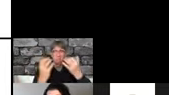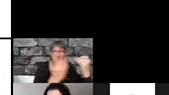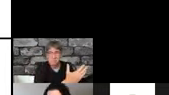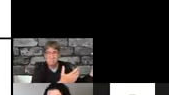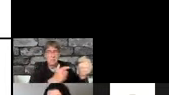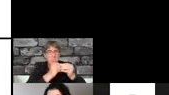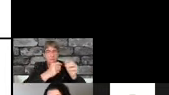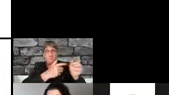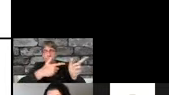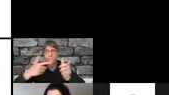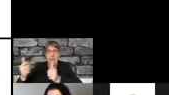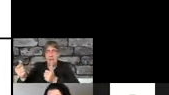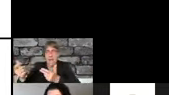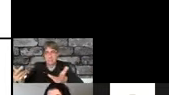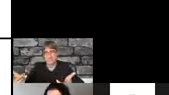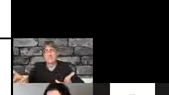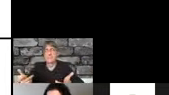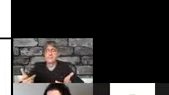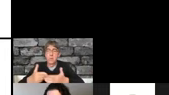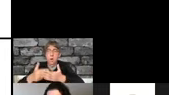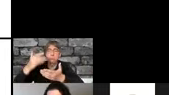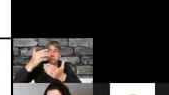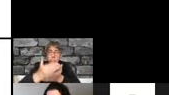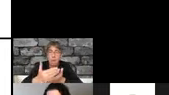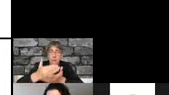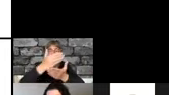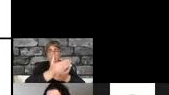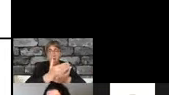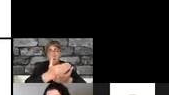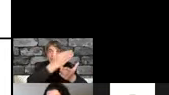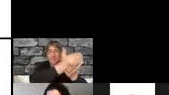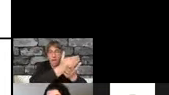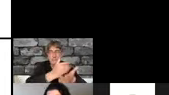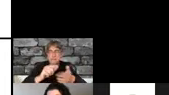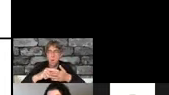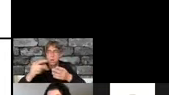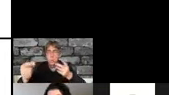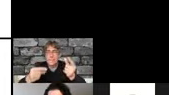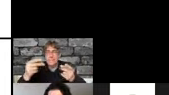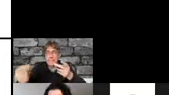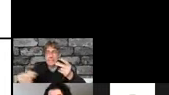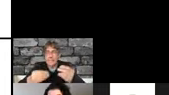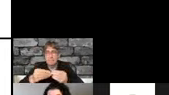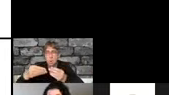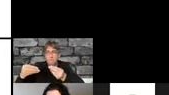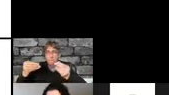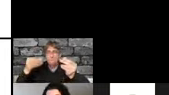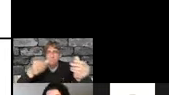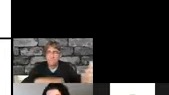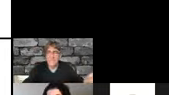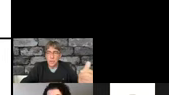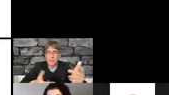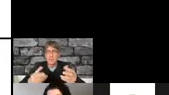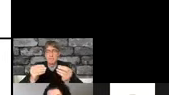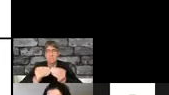and ultimately make our riders' trips more efficient and make sure that we keep to our published schedules. That's a big